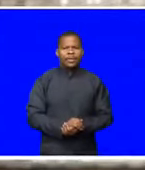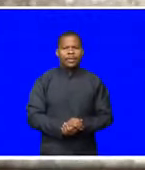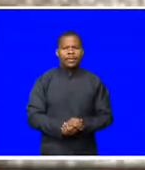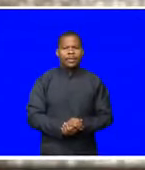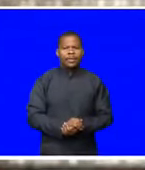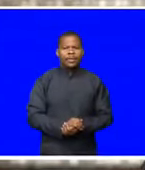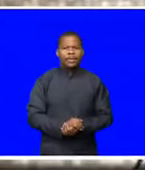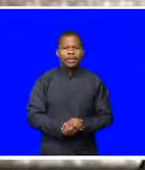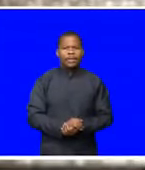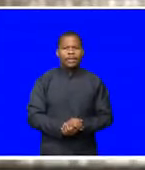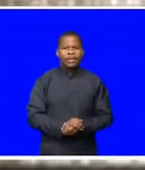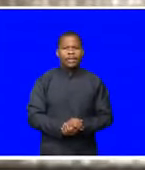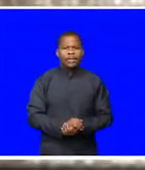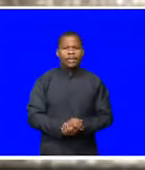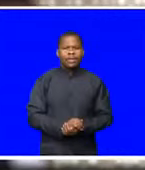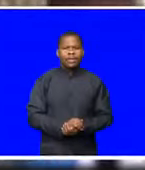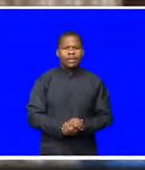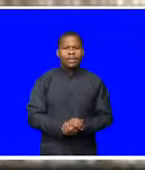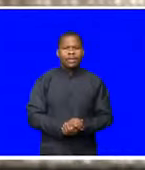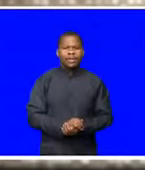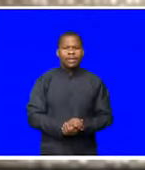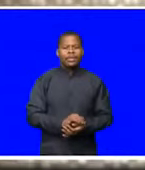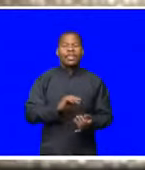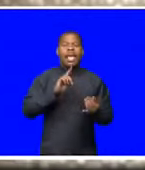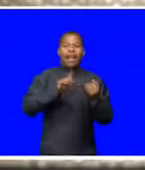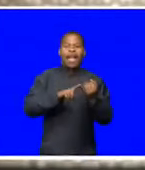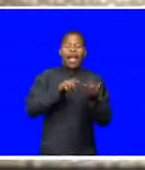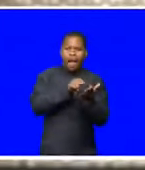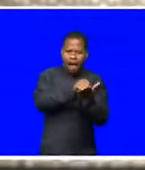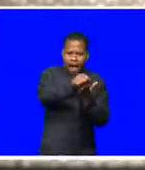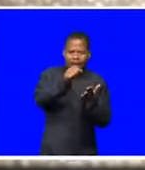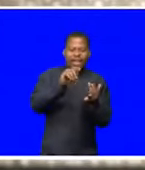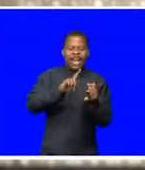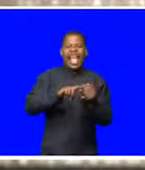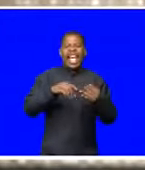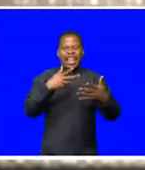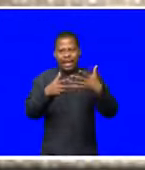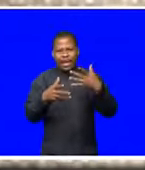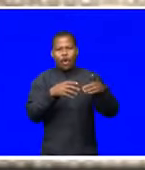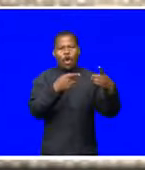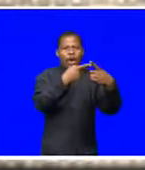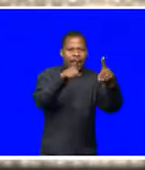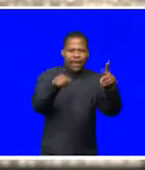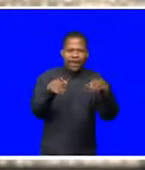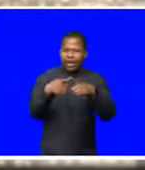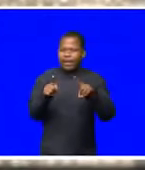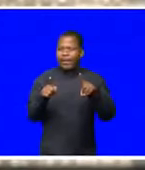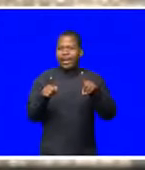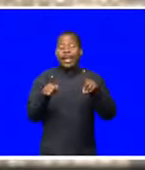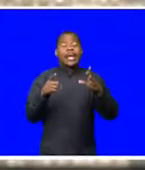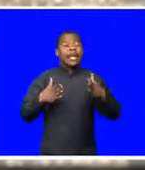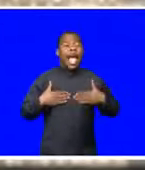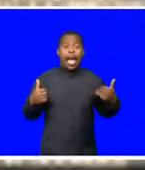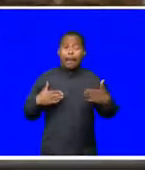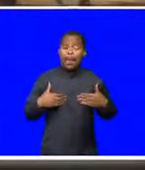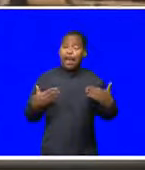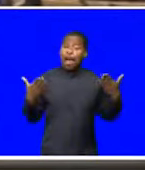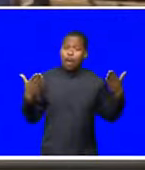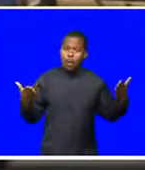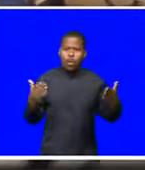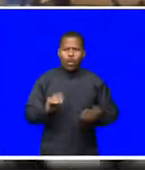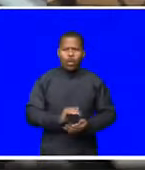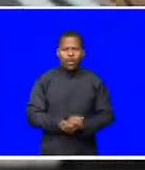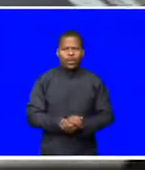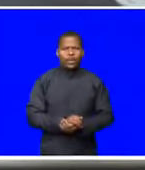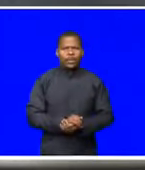The culture and everything, and it's very beautiful. And I also enjoyed where we stayed, it was very nice,